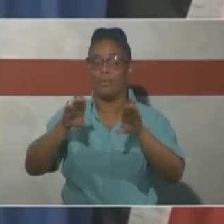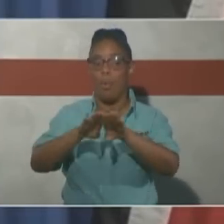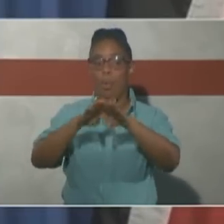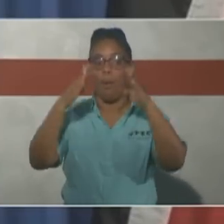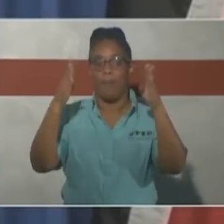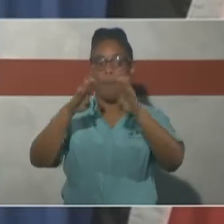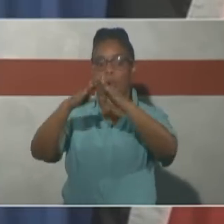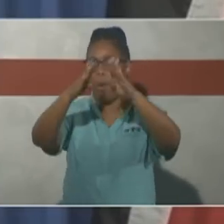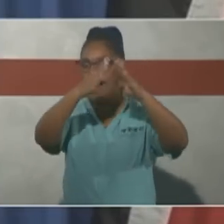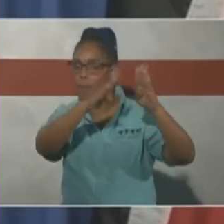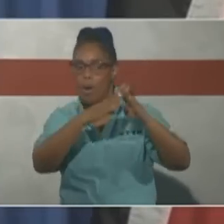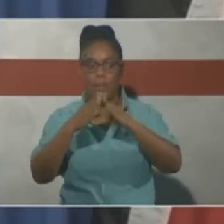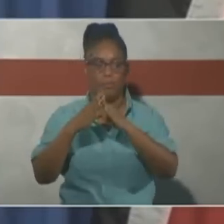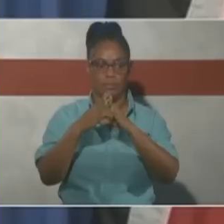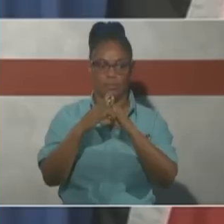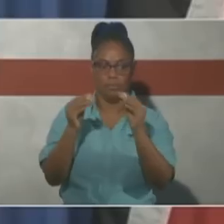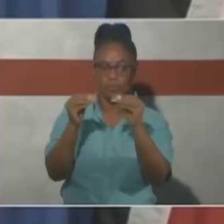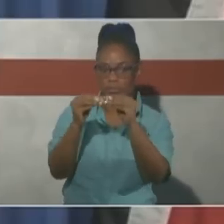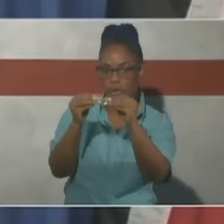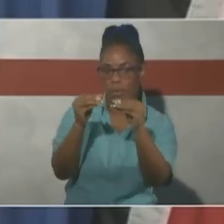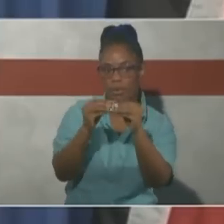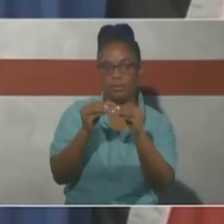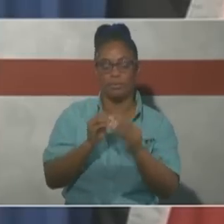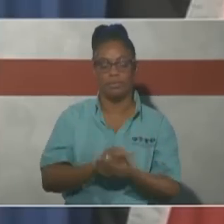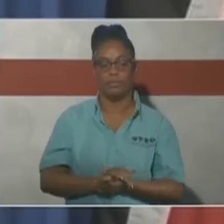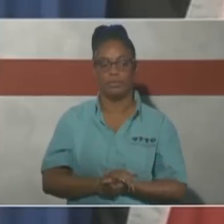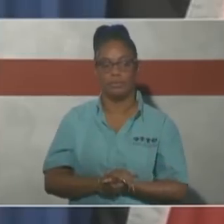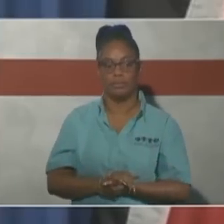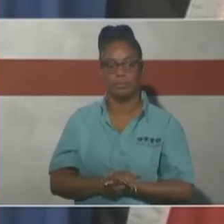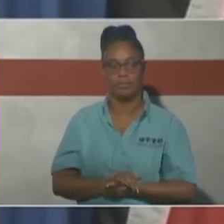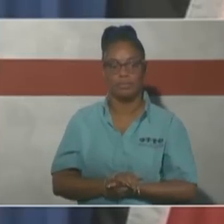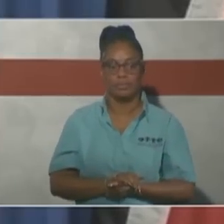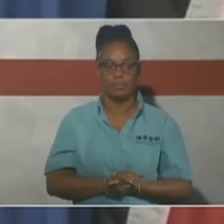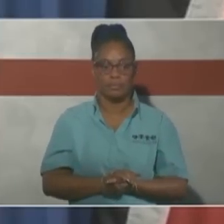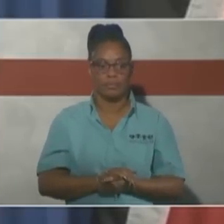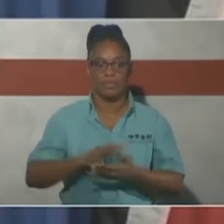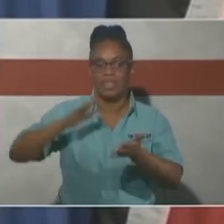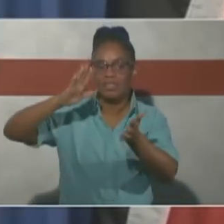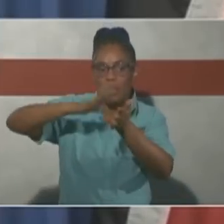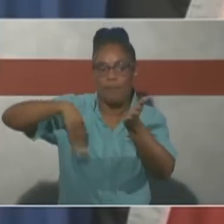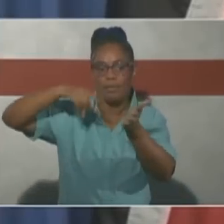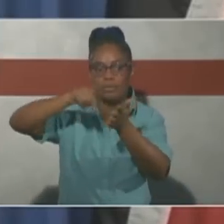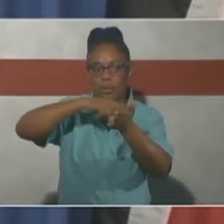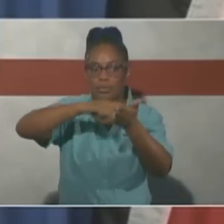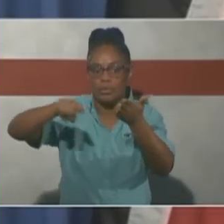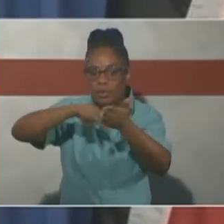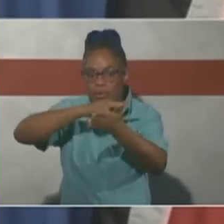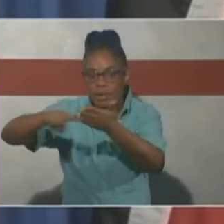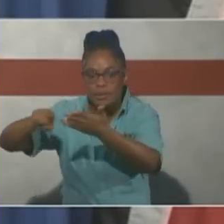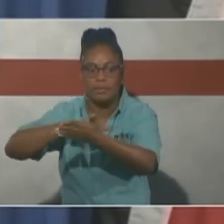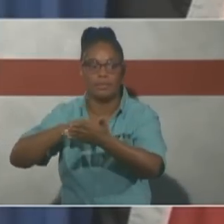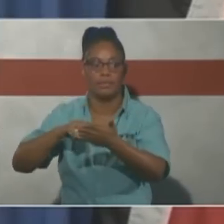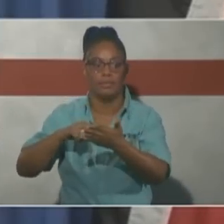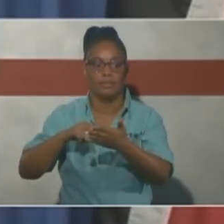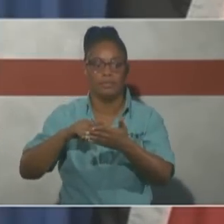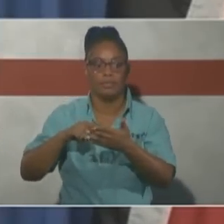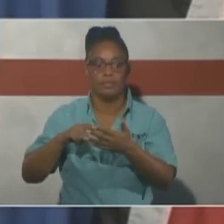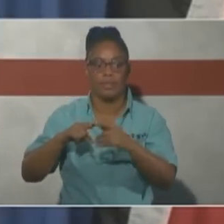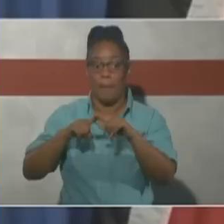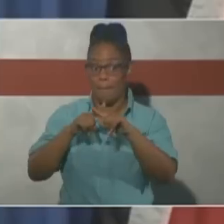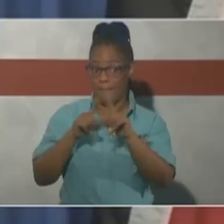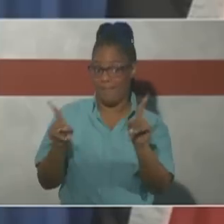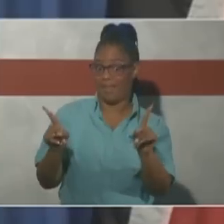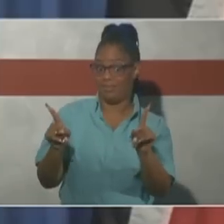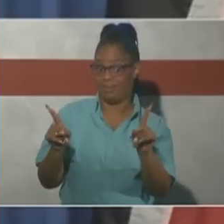But we did so at great expense to ourselves in other ways and all the things we did. And we were very happy to get to a point where we can, with